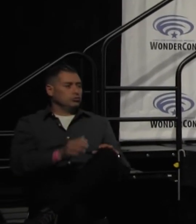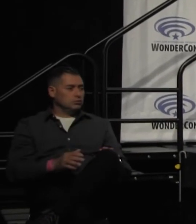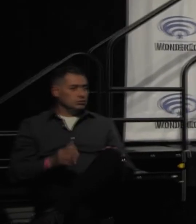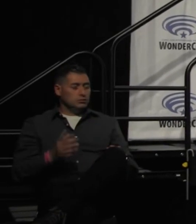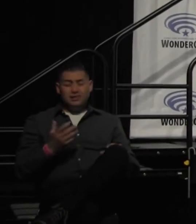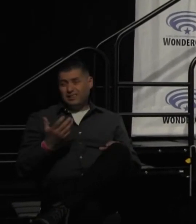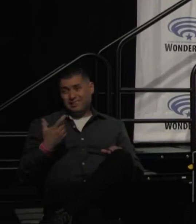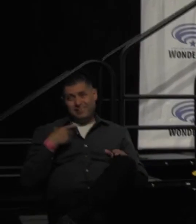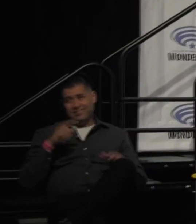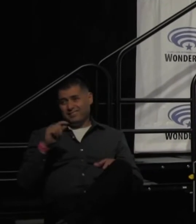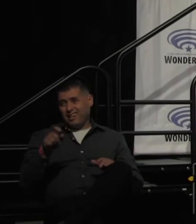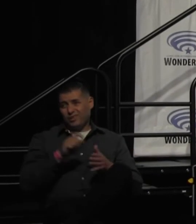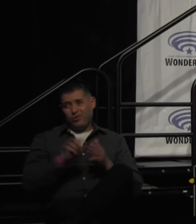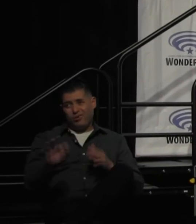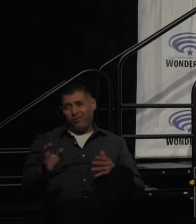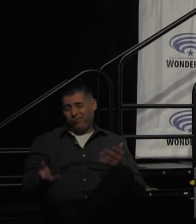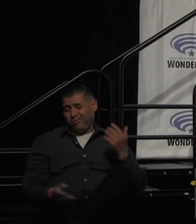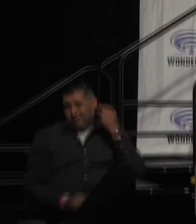tax write-off.